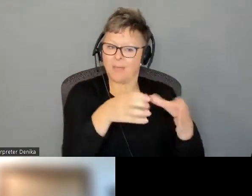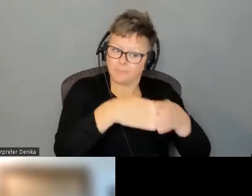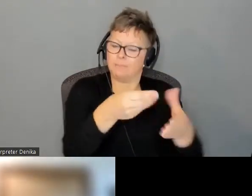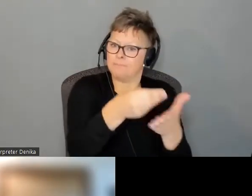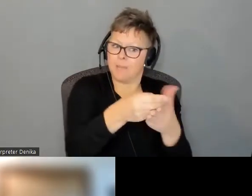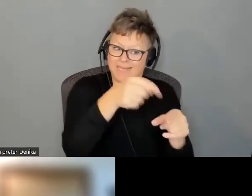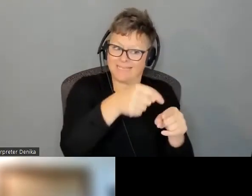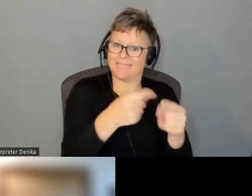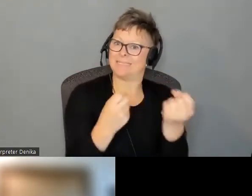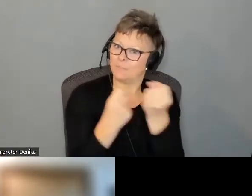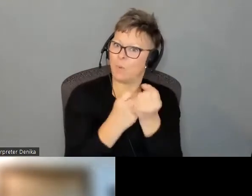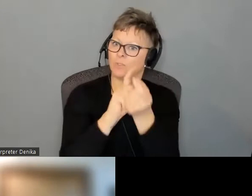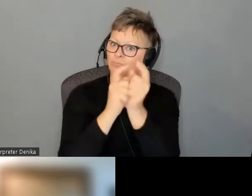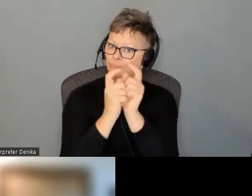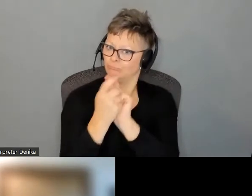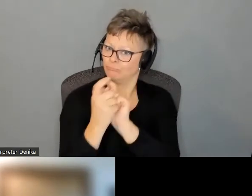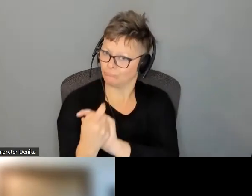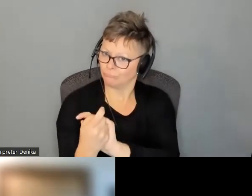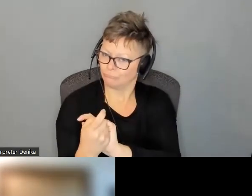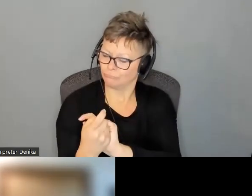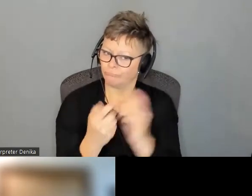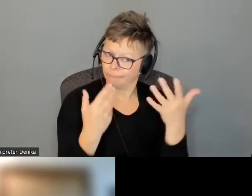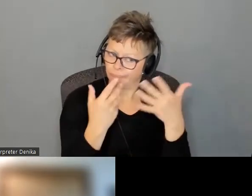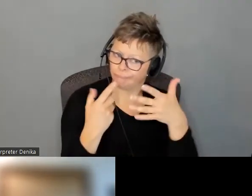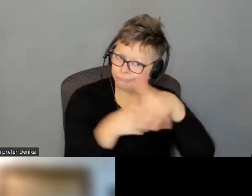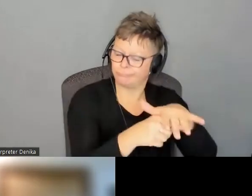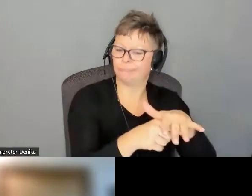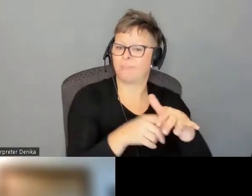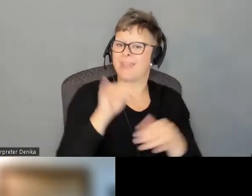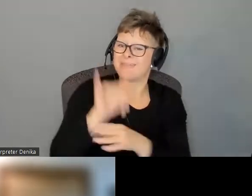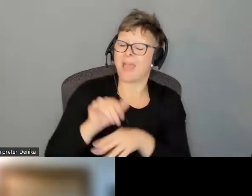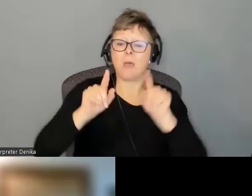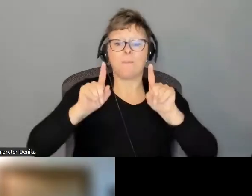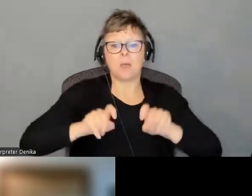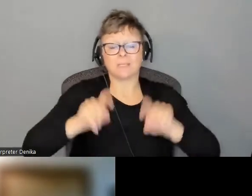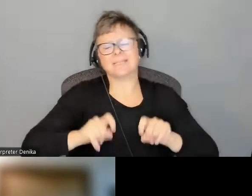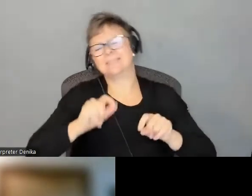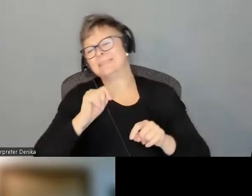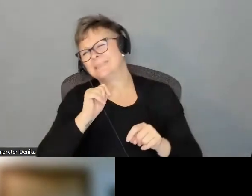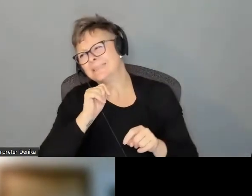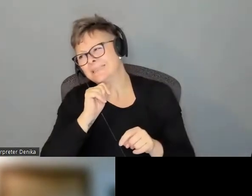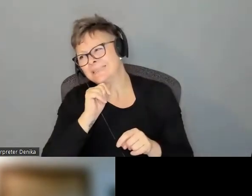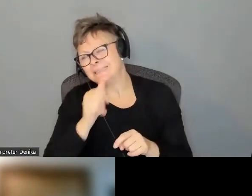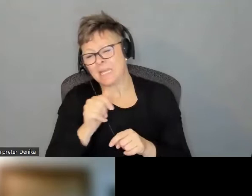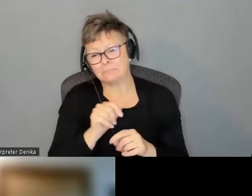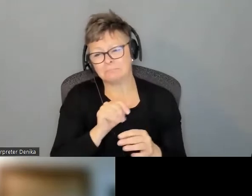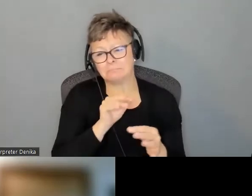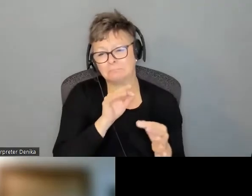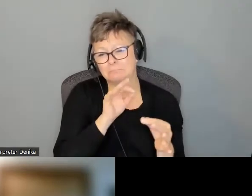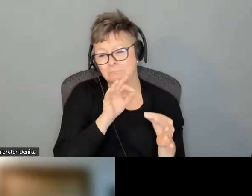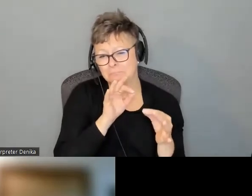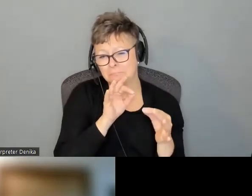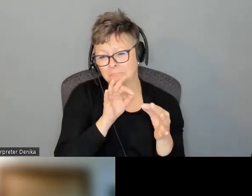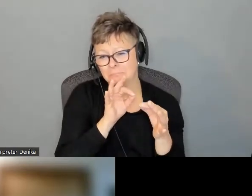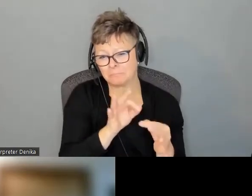here. They're piloting, it's not quite there yet, a passport from study into work.